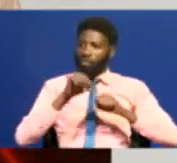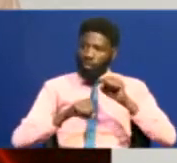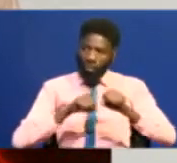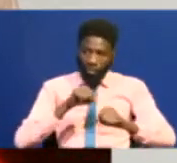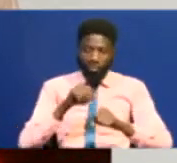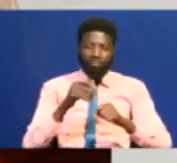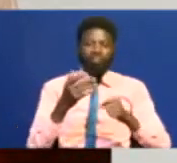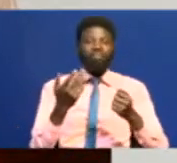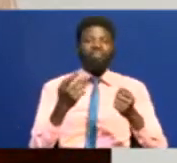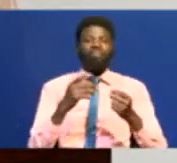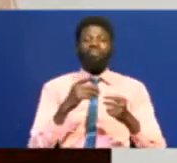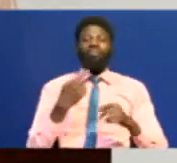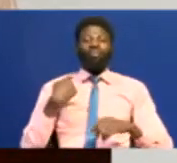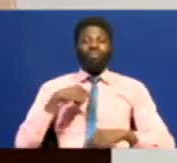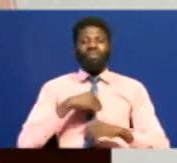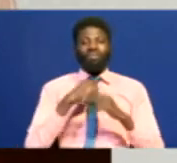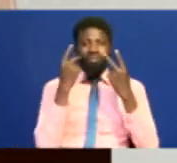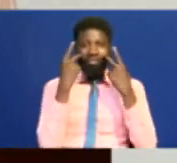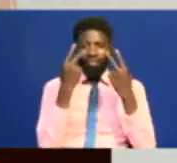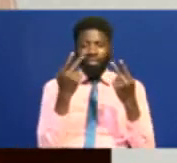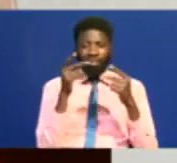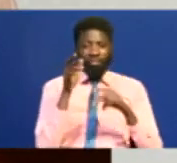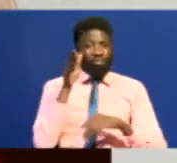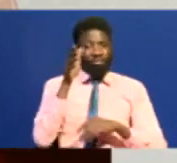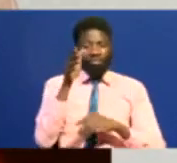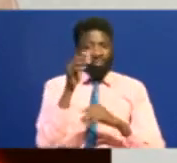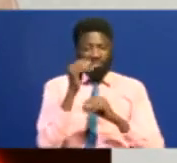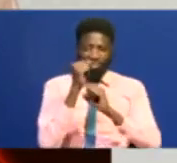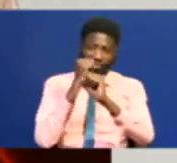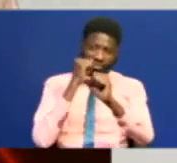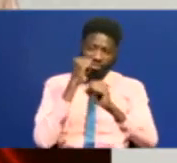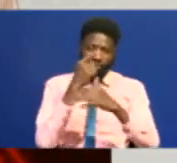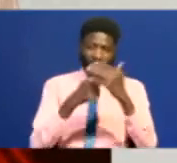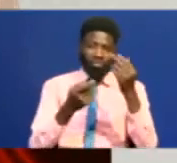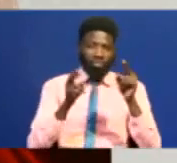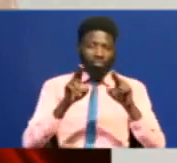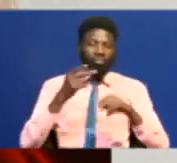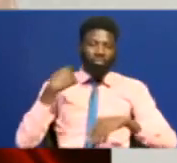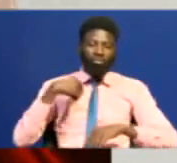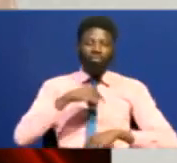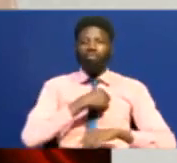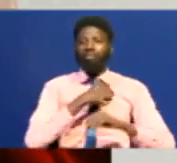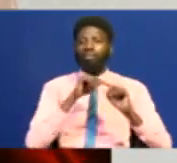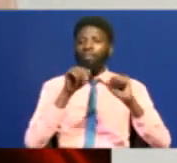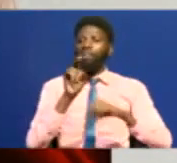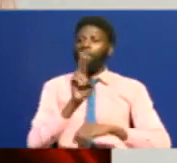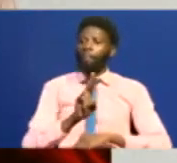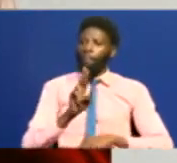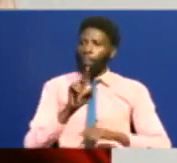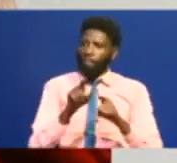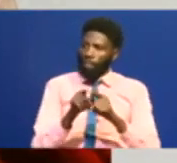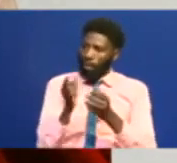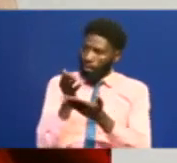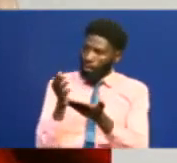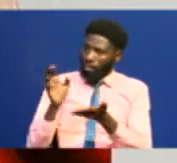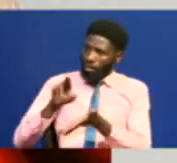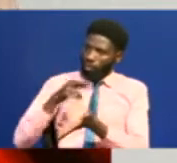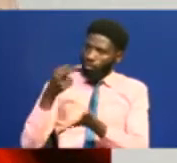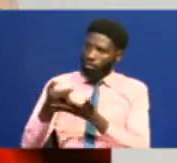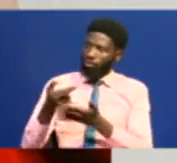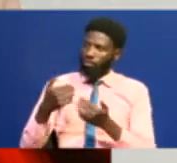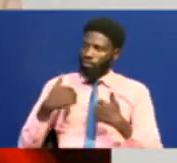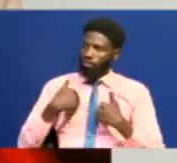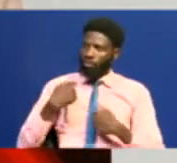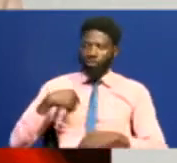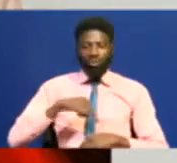So what we see in the future is that we're actually going to be able to tap into, you know, the existing resources. We have, I